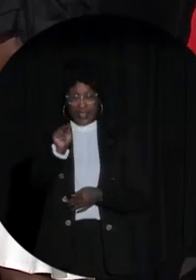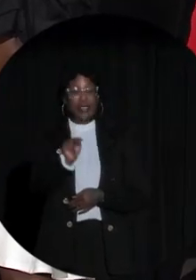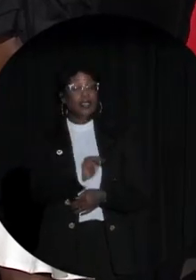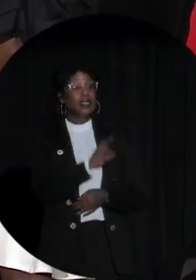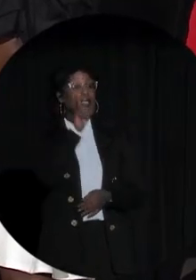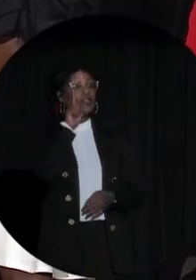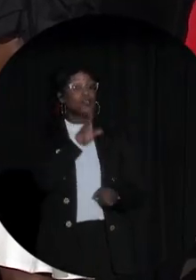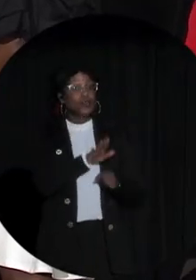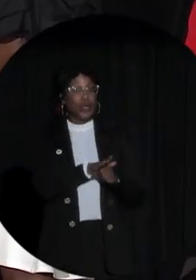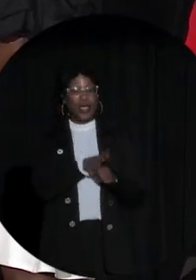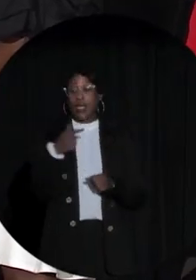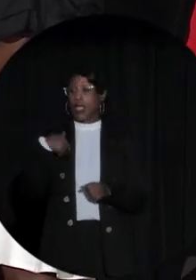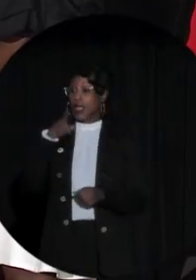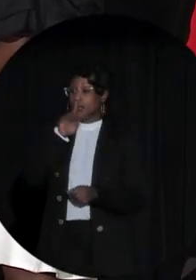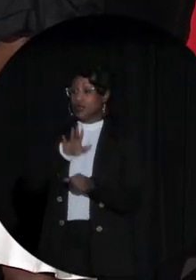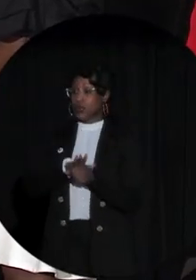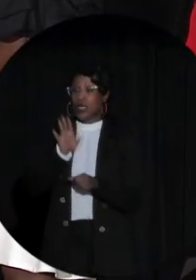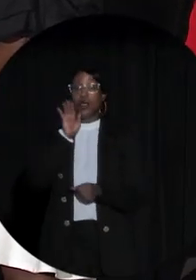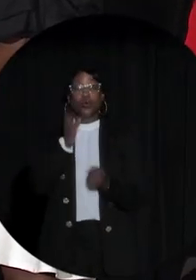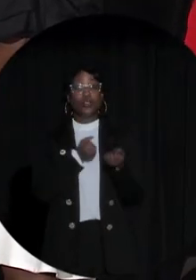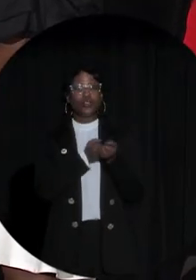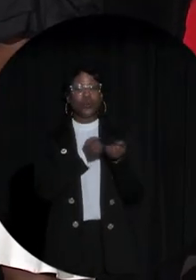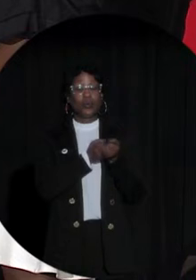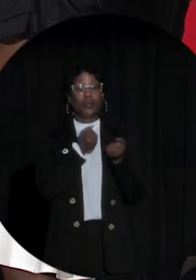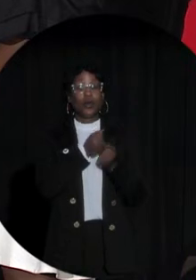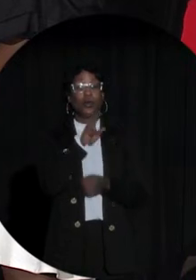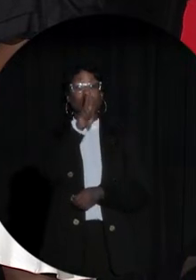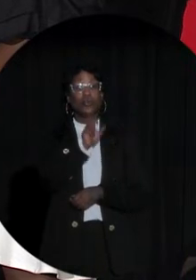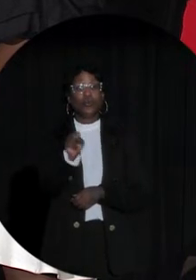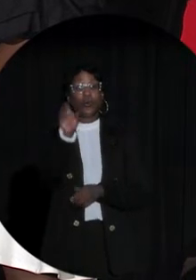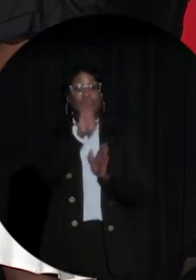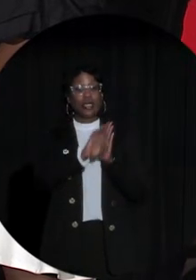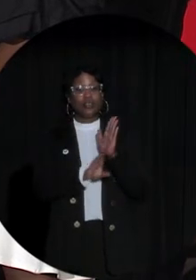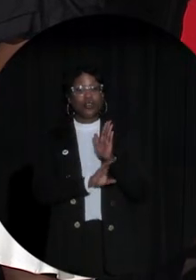do solemnly swear that I will support the Constitution of the United States,